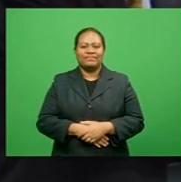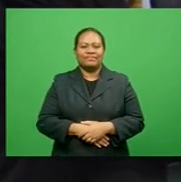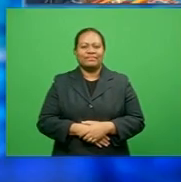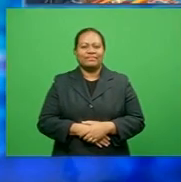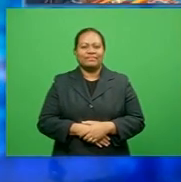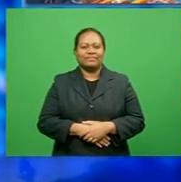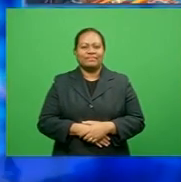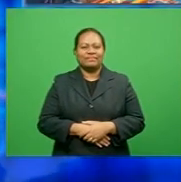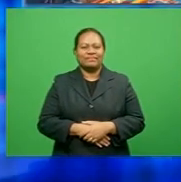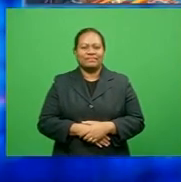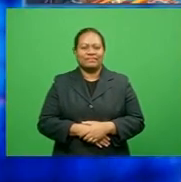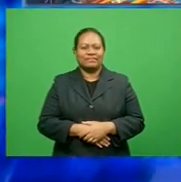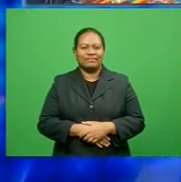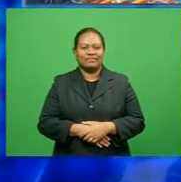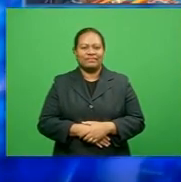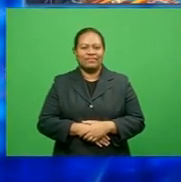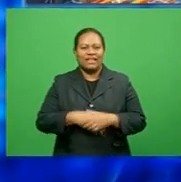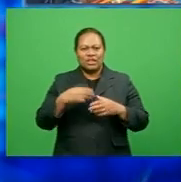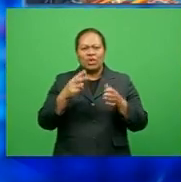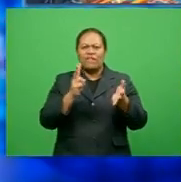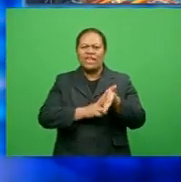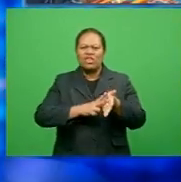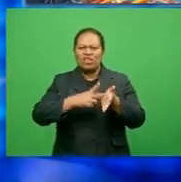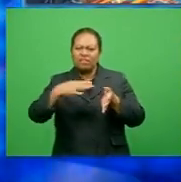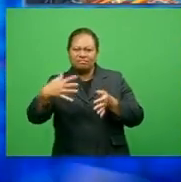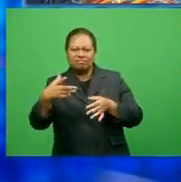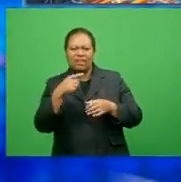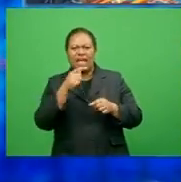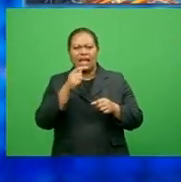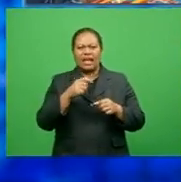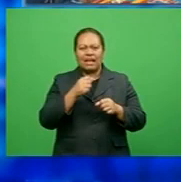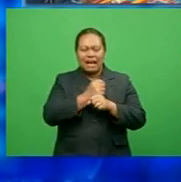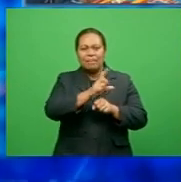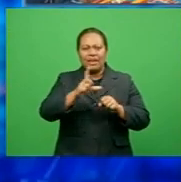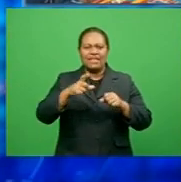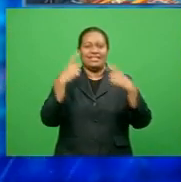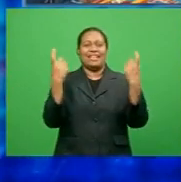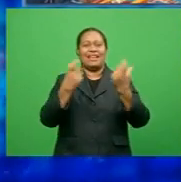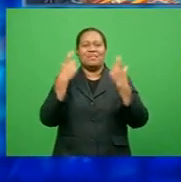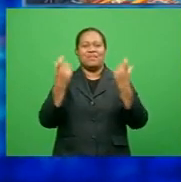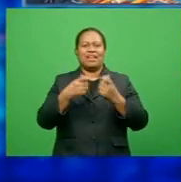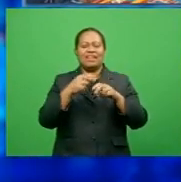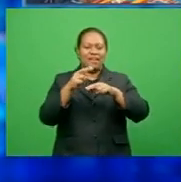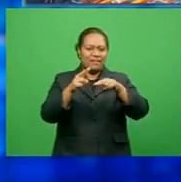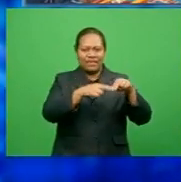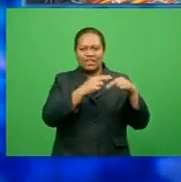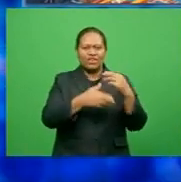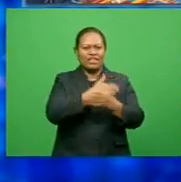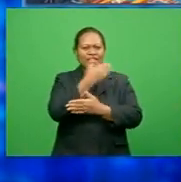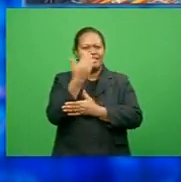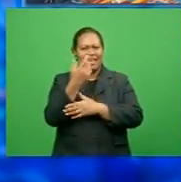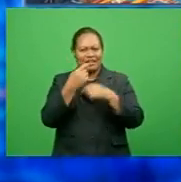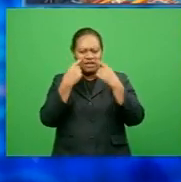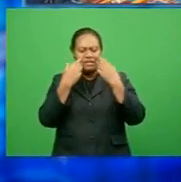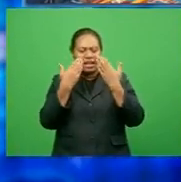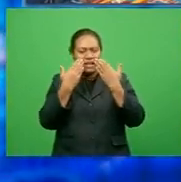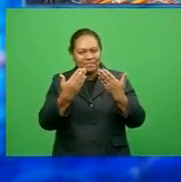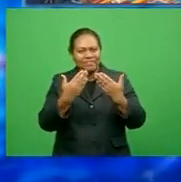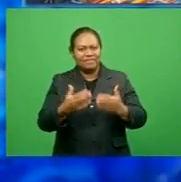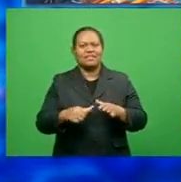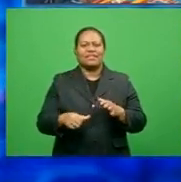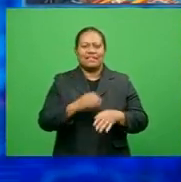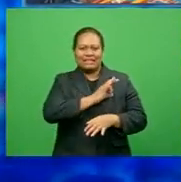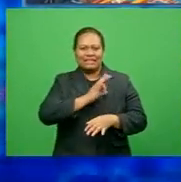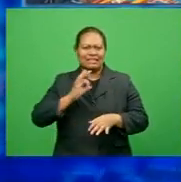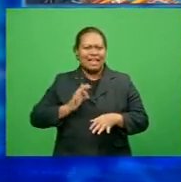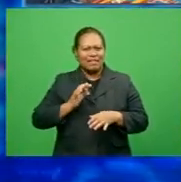News. Vision Investment Limited today held Fiji Day celebrations, acknowledging its staff for the hard work despite the uncertainty